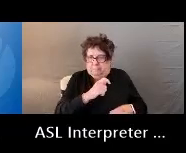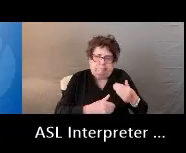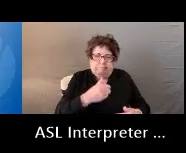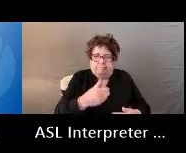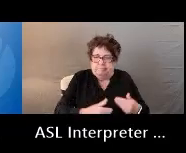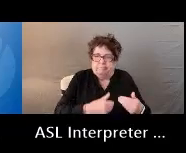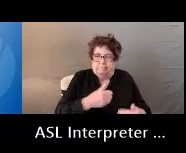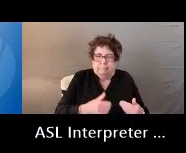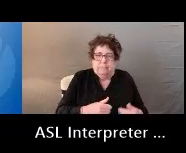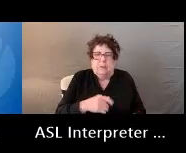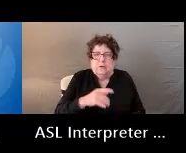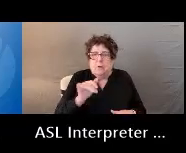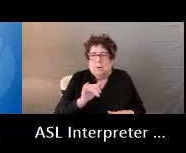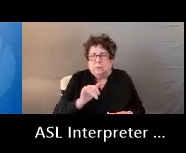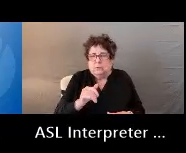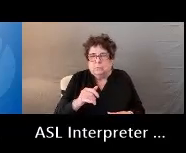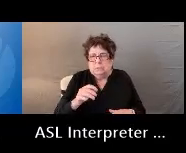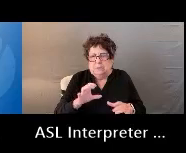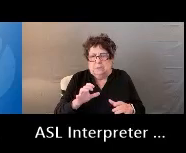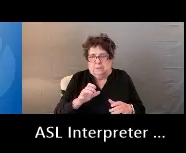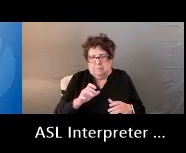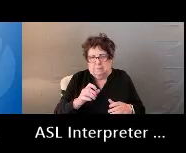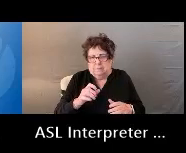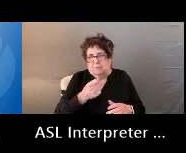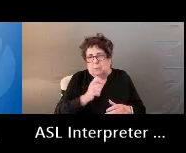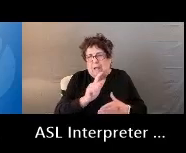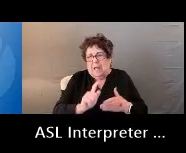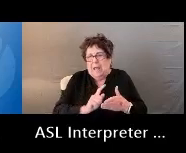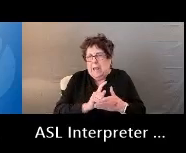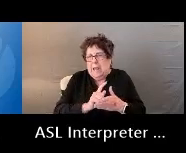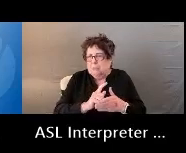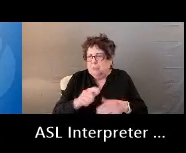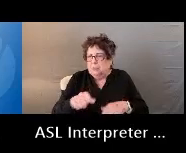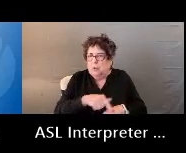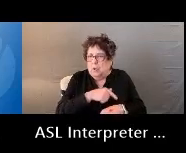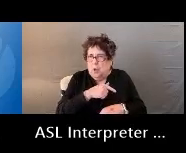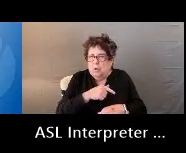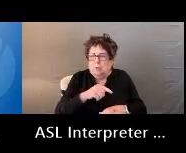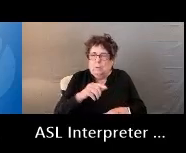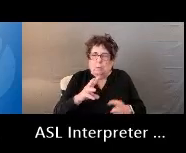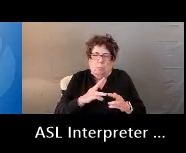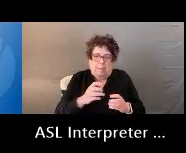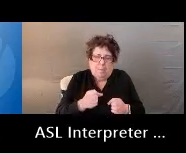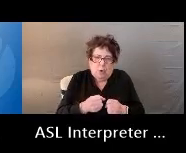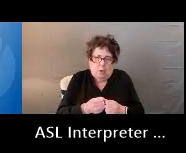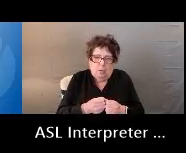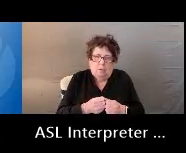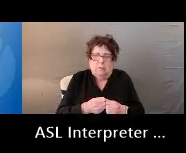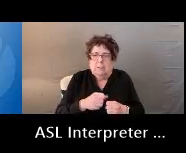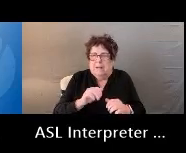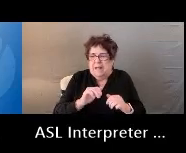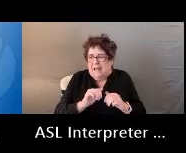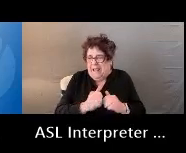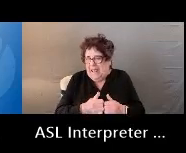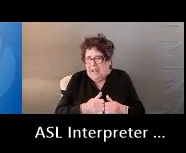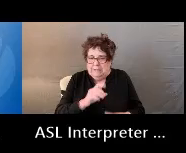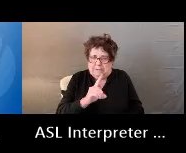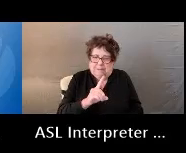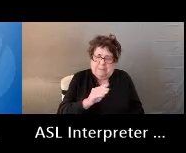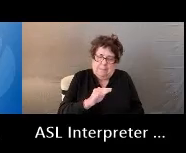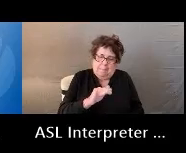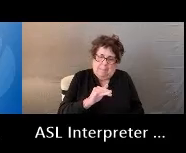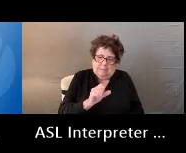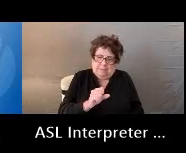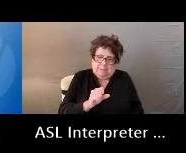information that we put in the plan and how DMAS staff pretty much training them about the responsibilities